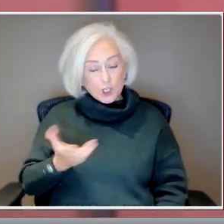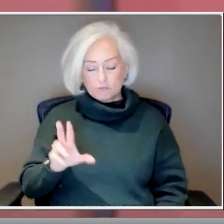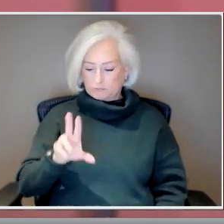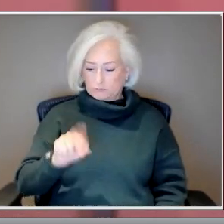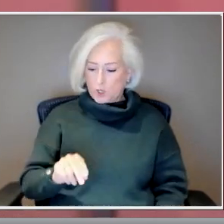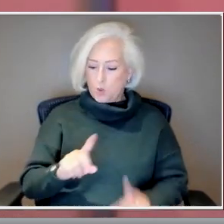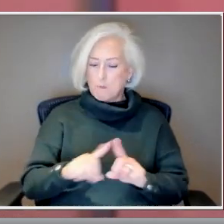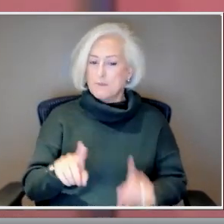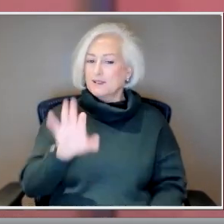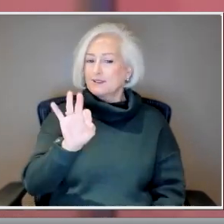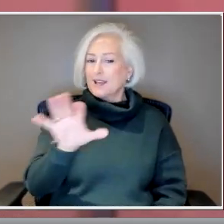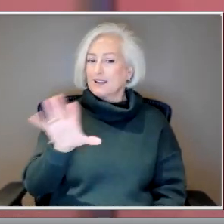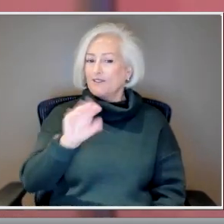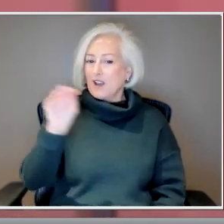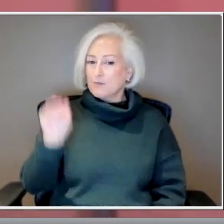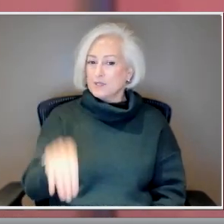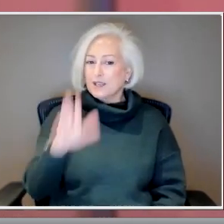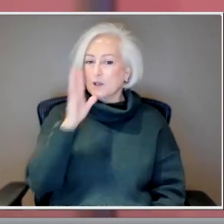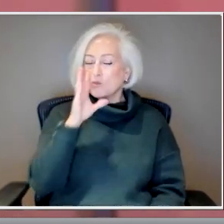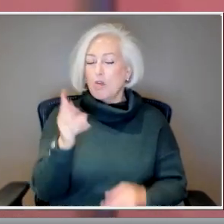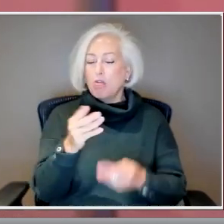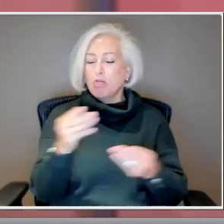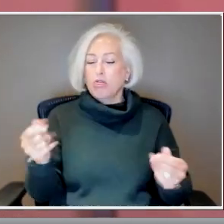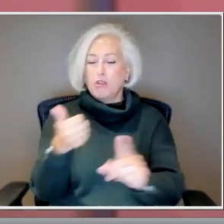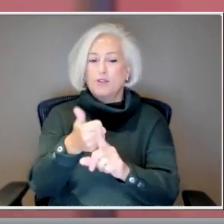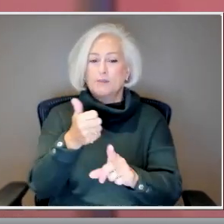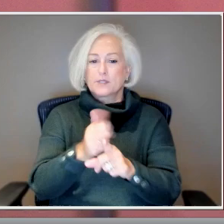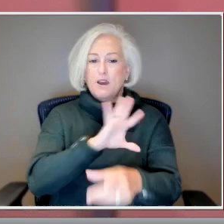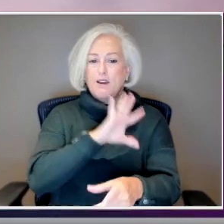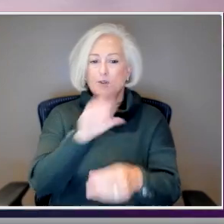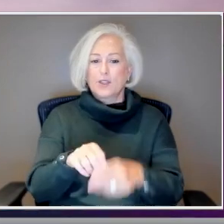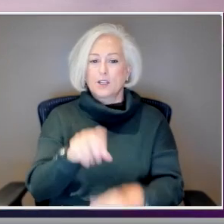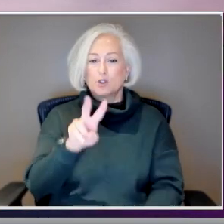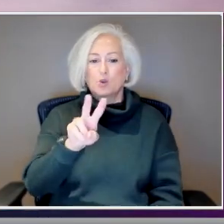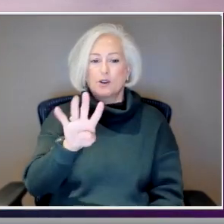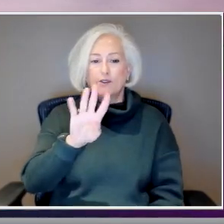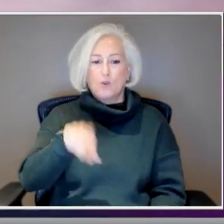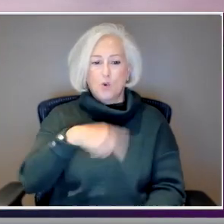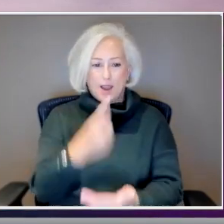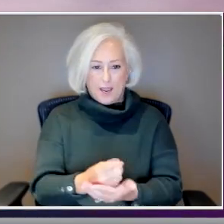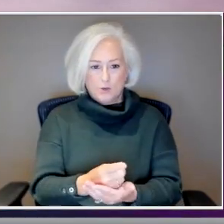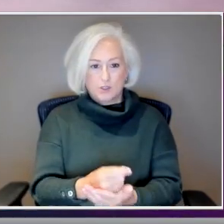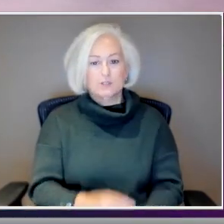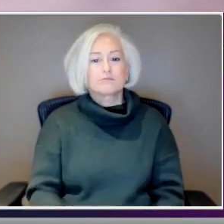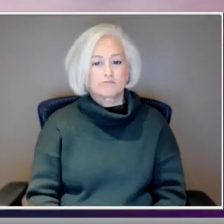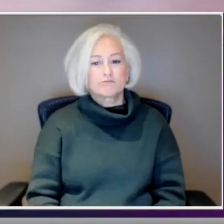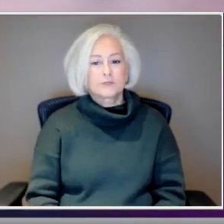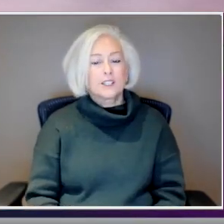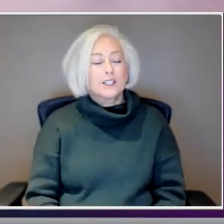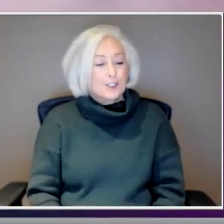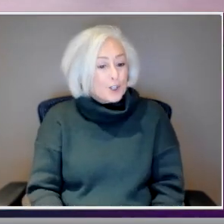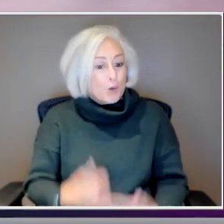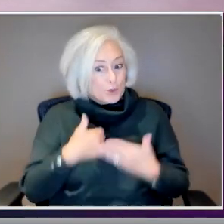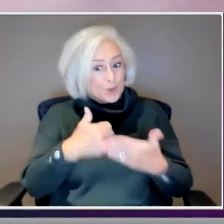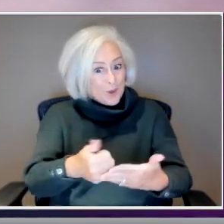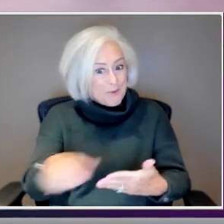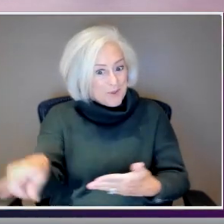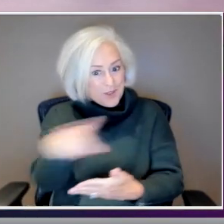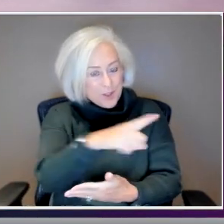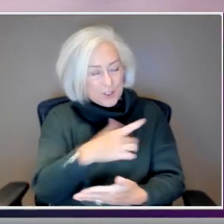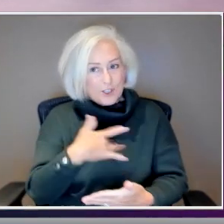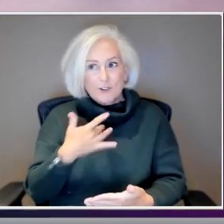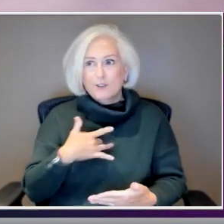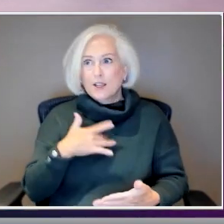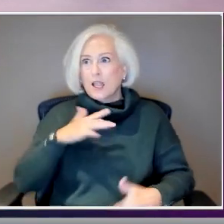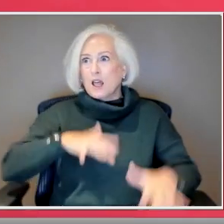the episodes will resolve on their own within 24 hours. Which is reassuring. Very much so. For people who feel like they're in it. We do